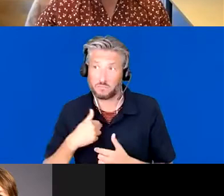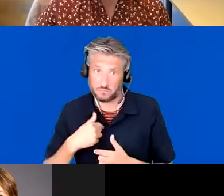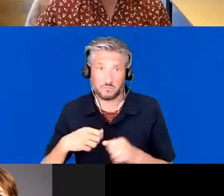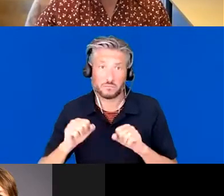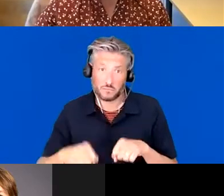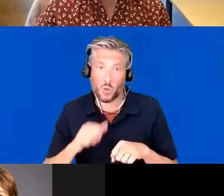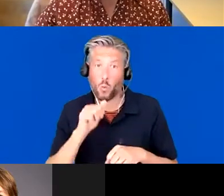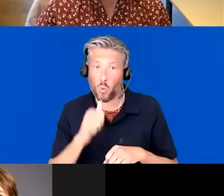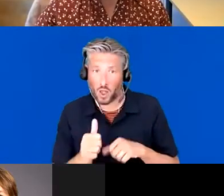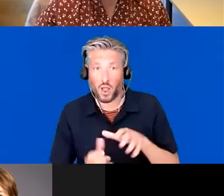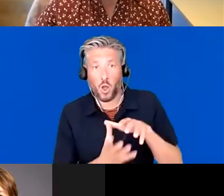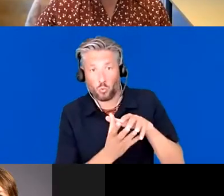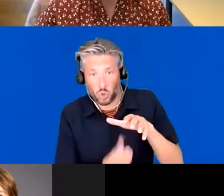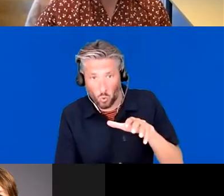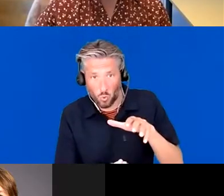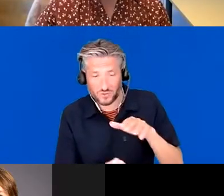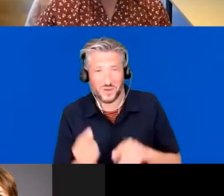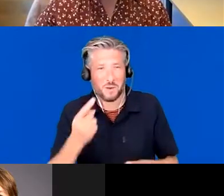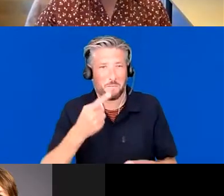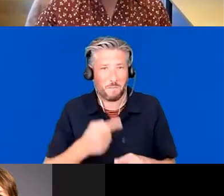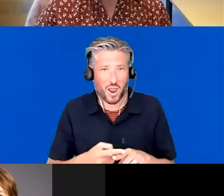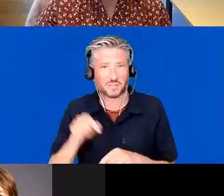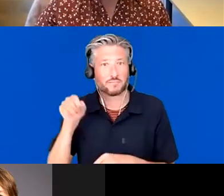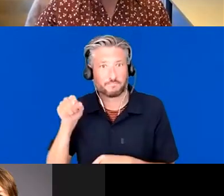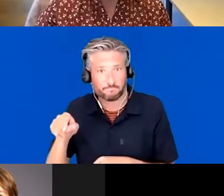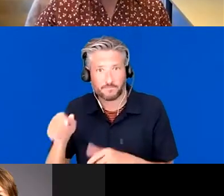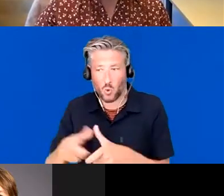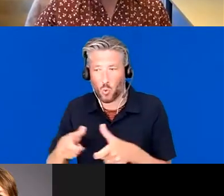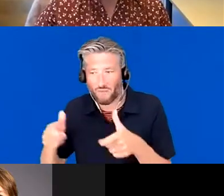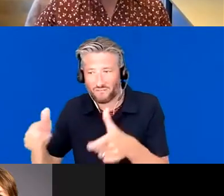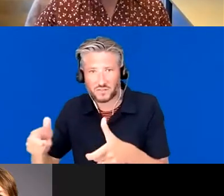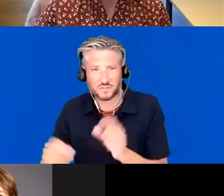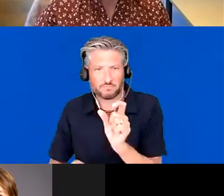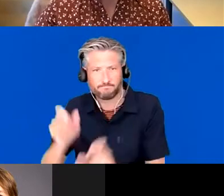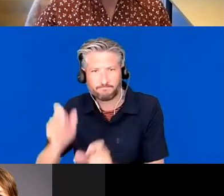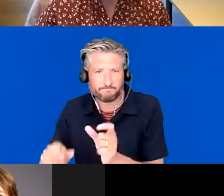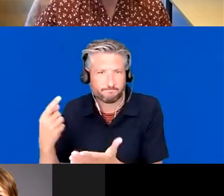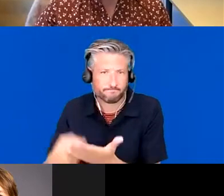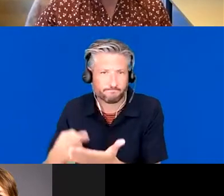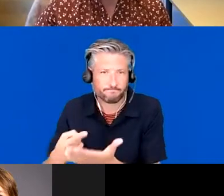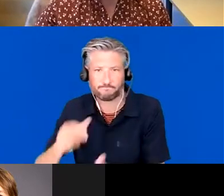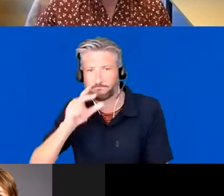conference would actually be talking about the presentation that's been done online, for example. That would be an interesting